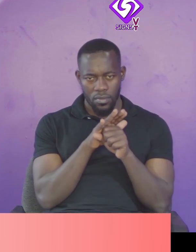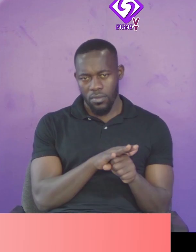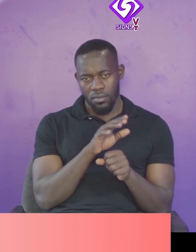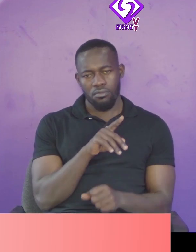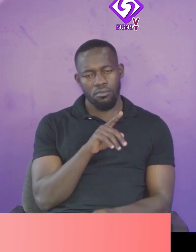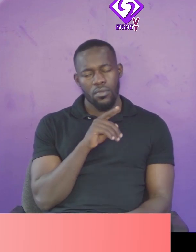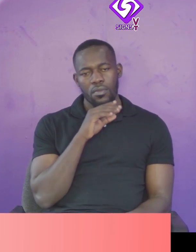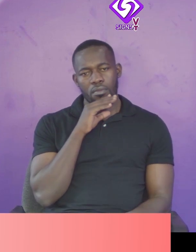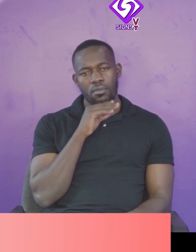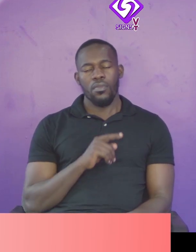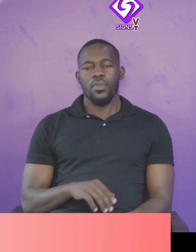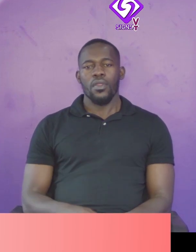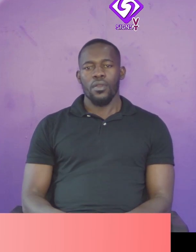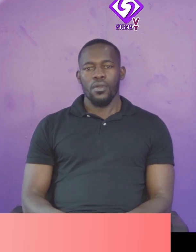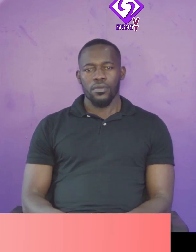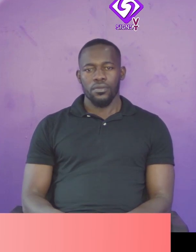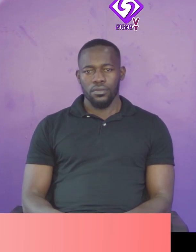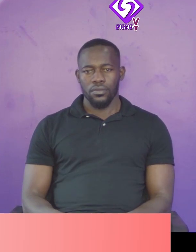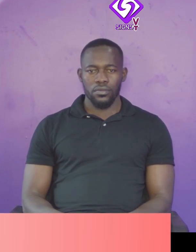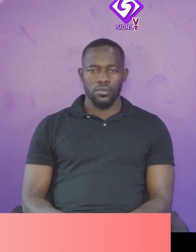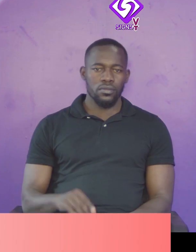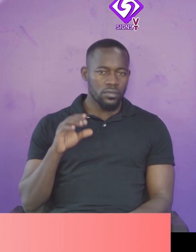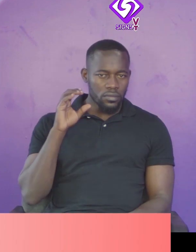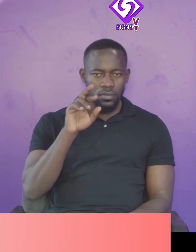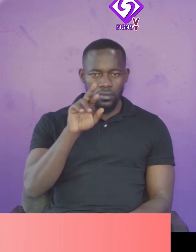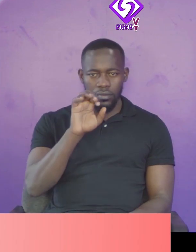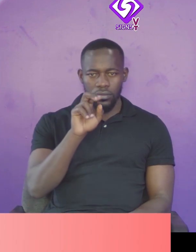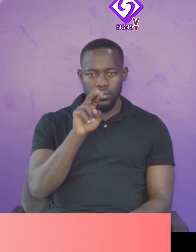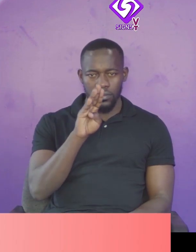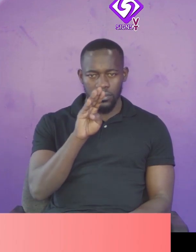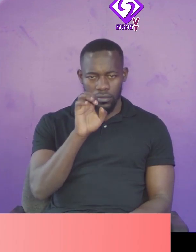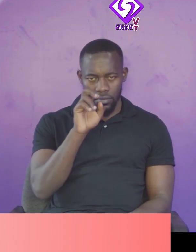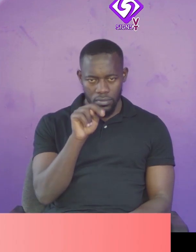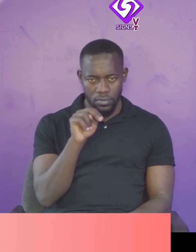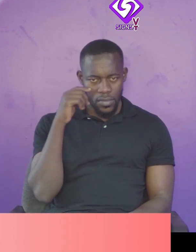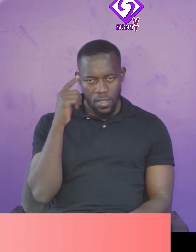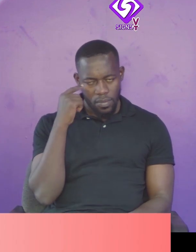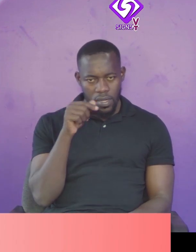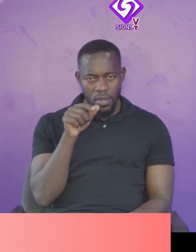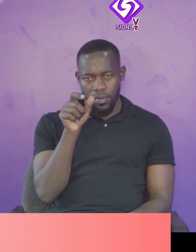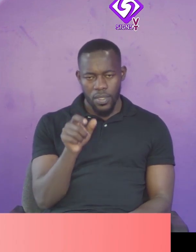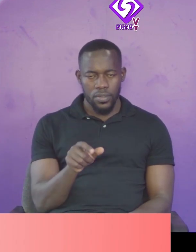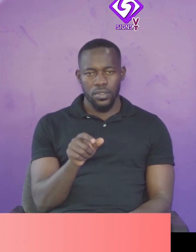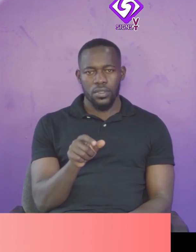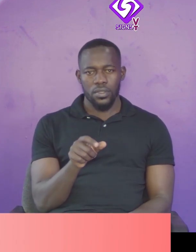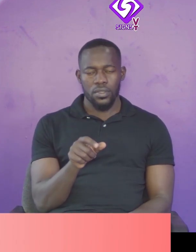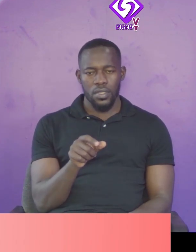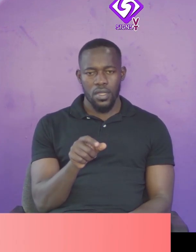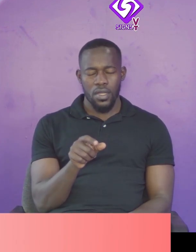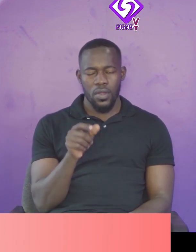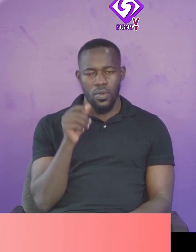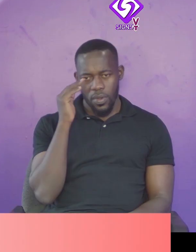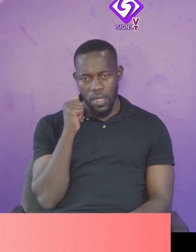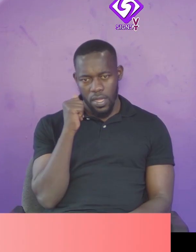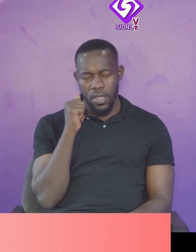that that coach, Ruben Felipe Amorim, is a mad person or is a coach, is that he